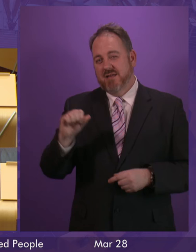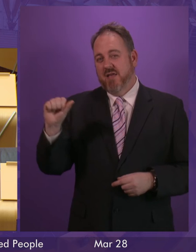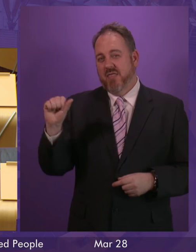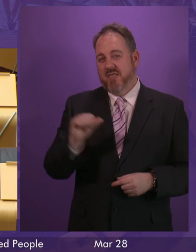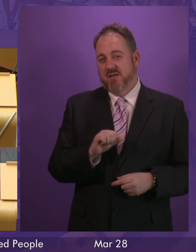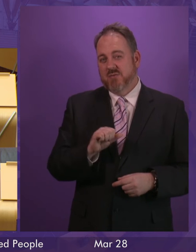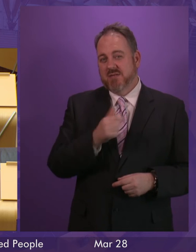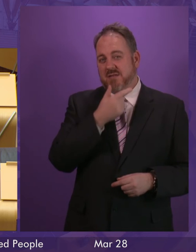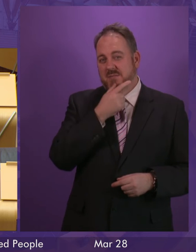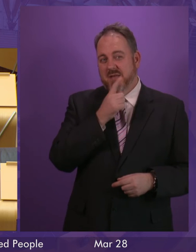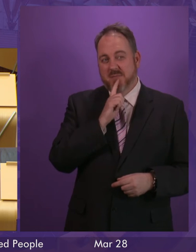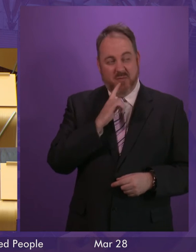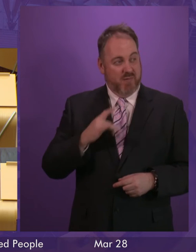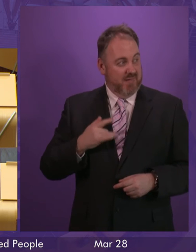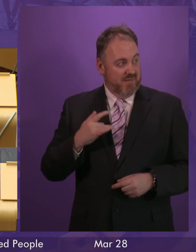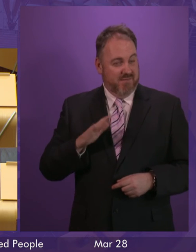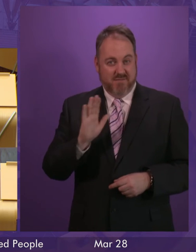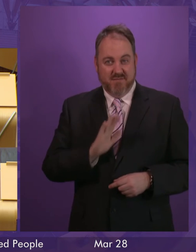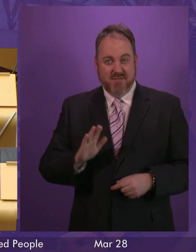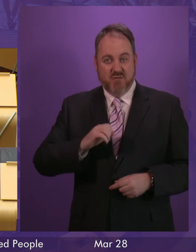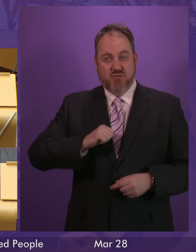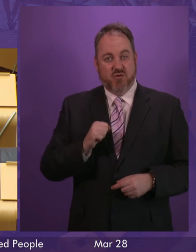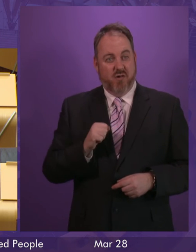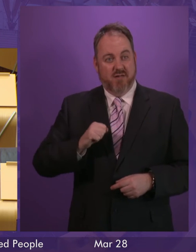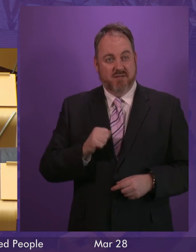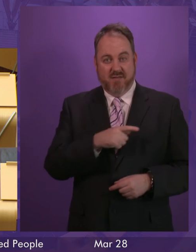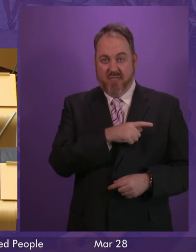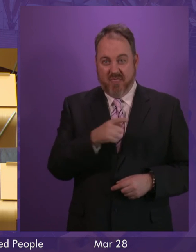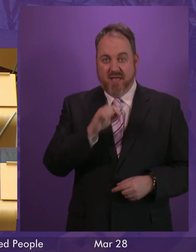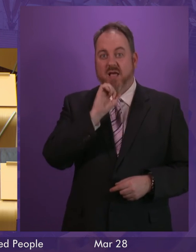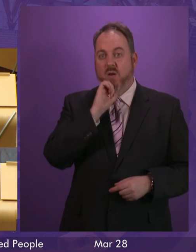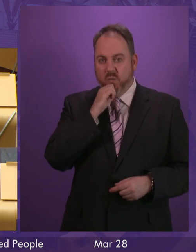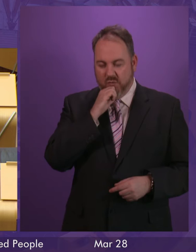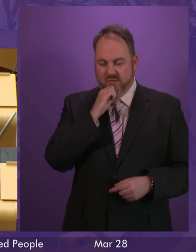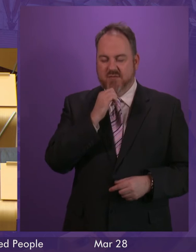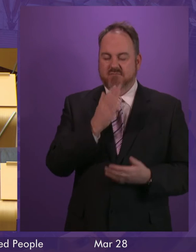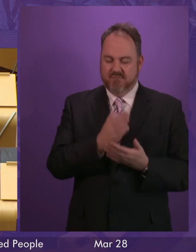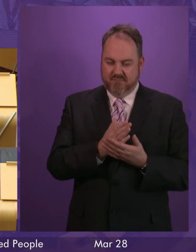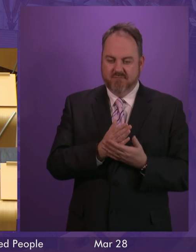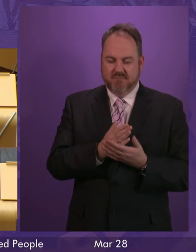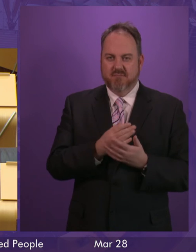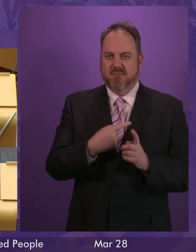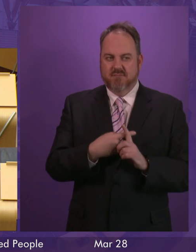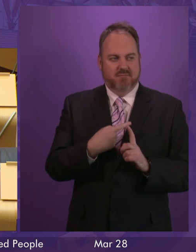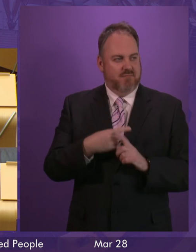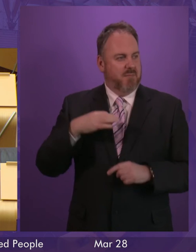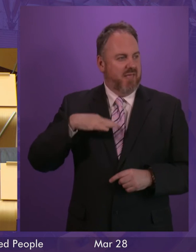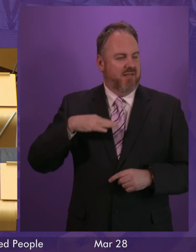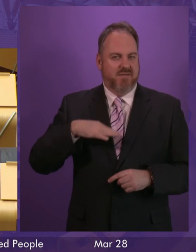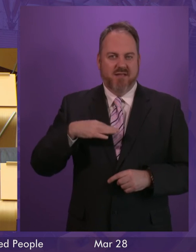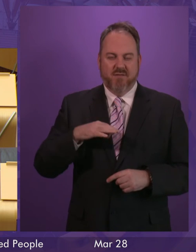people living in Scotland who would directly benefit from the use of a changing places toilet.